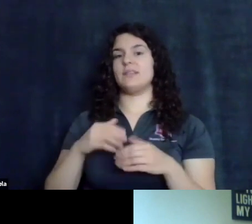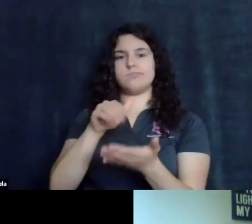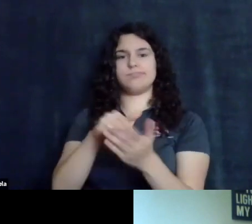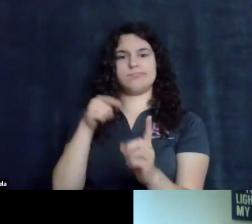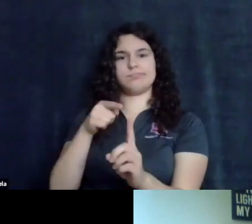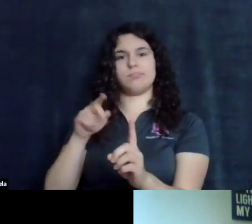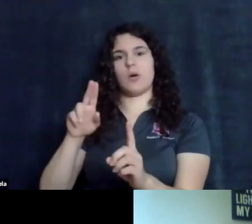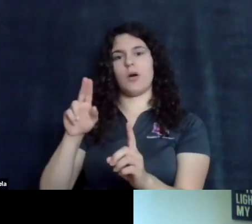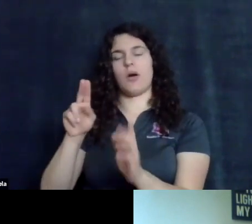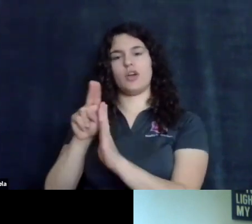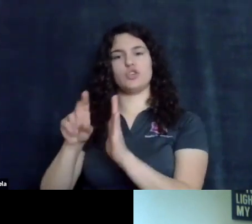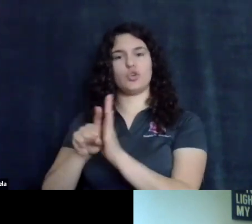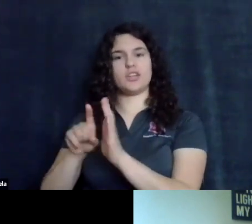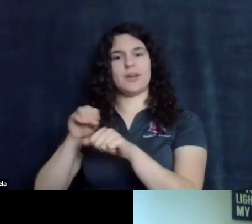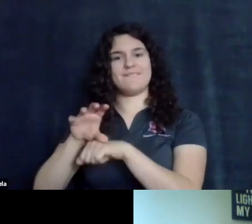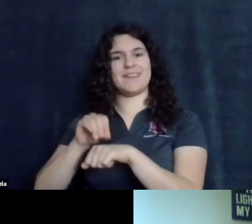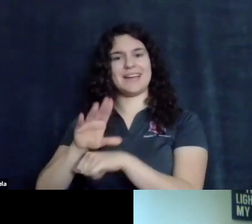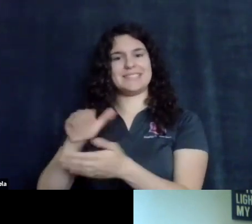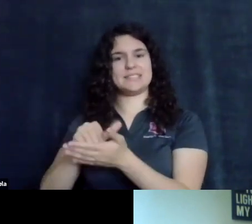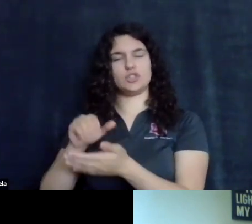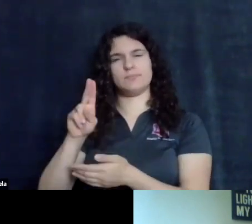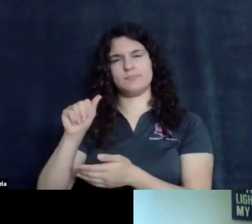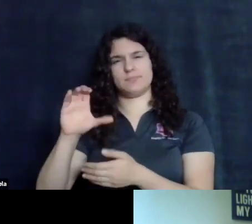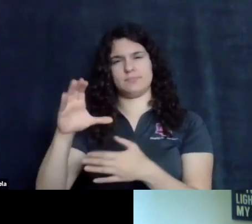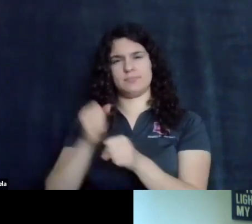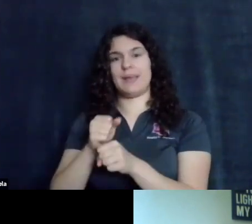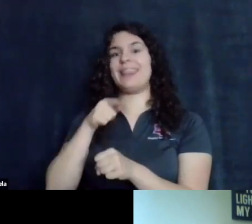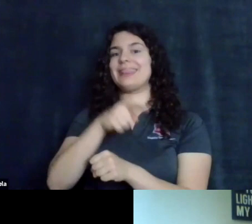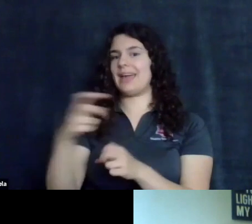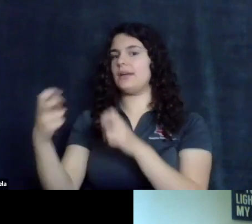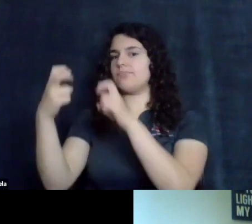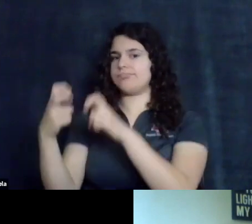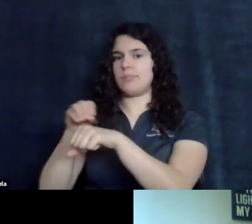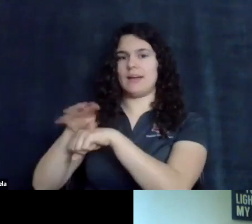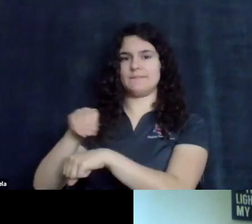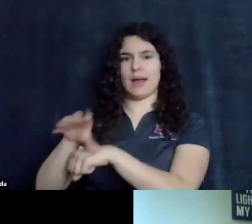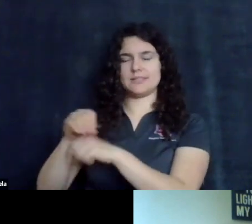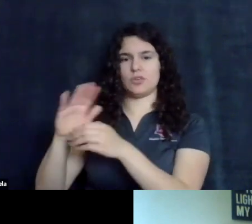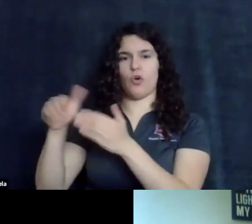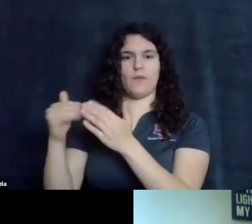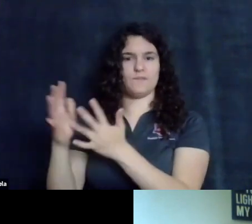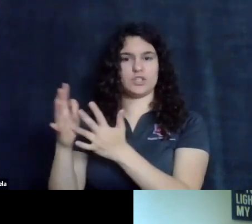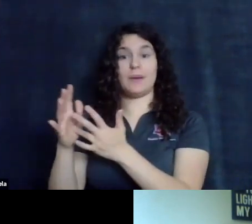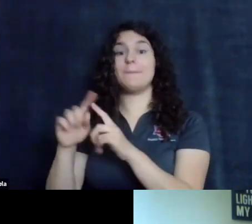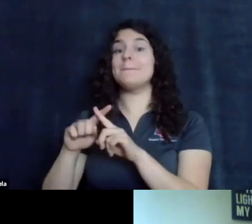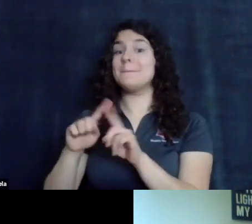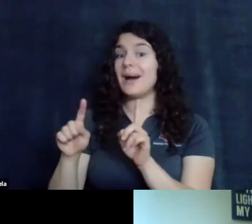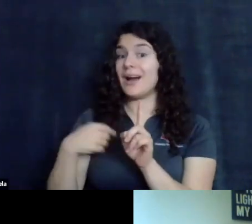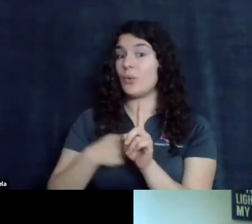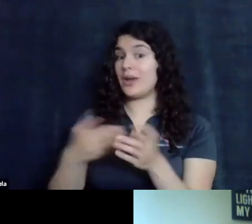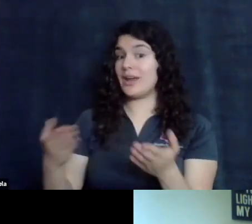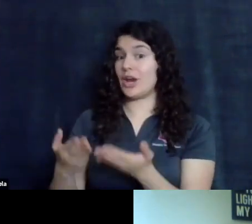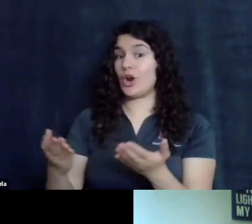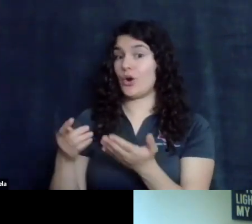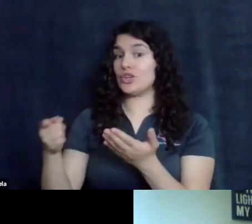which advises freshmen, but we strongly encourage, all professors strongly encourage students to get advice